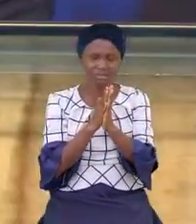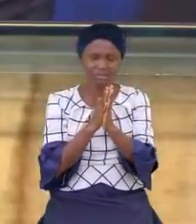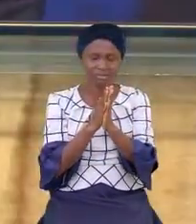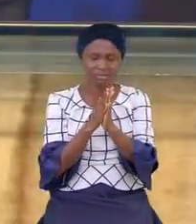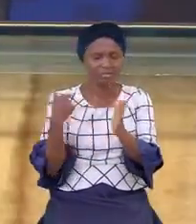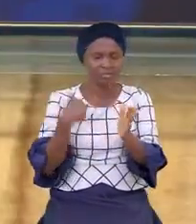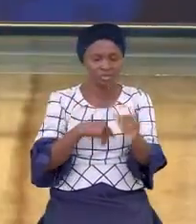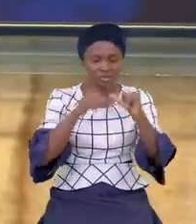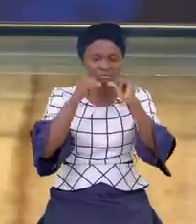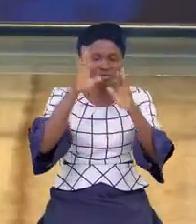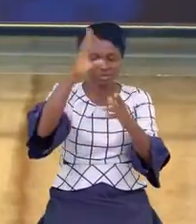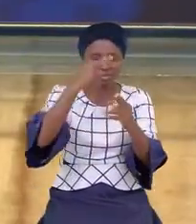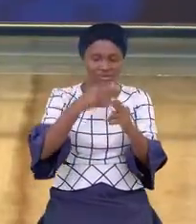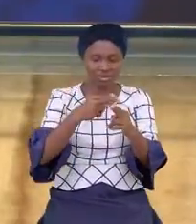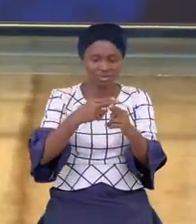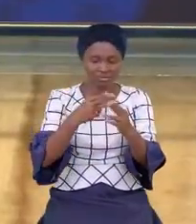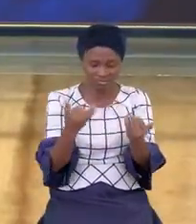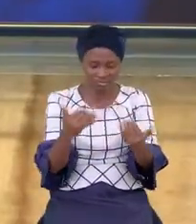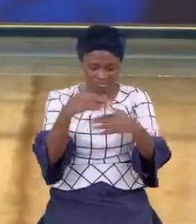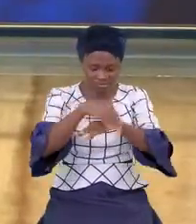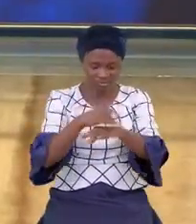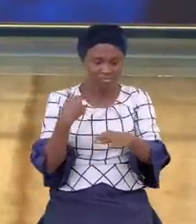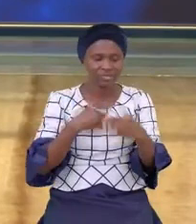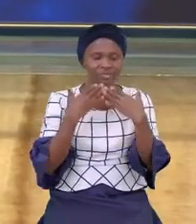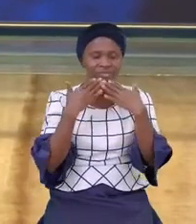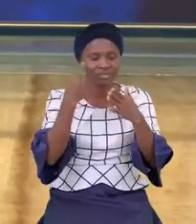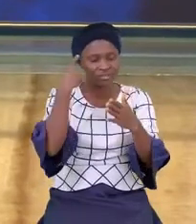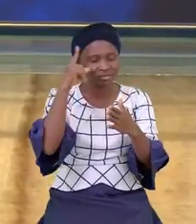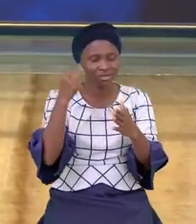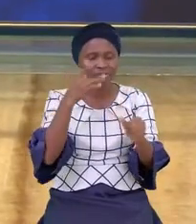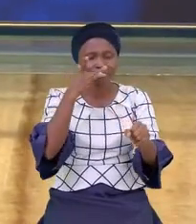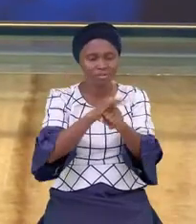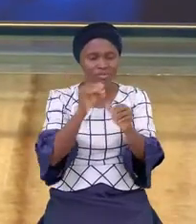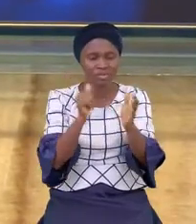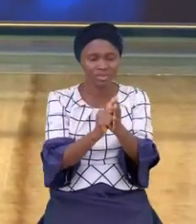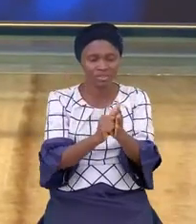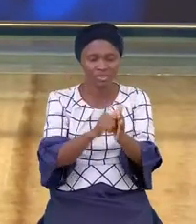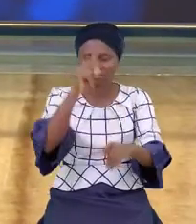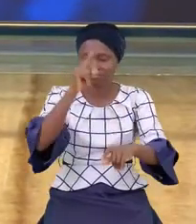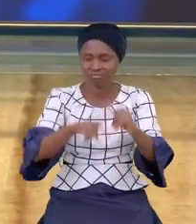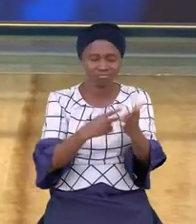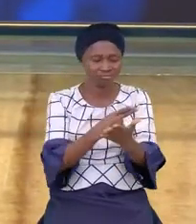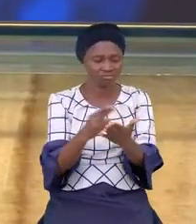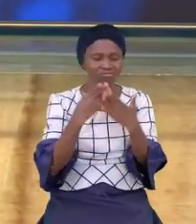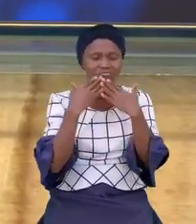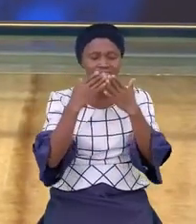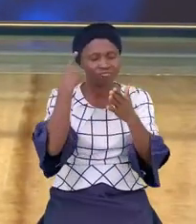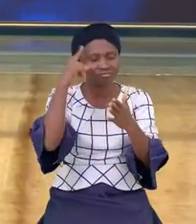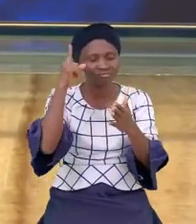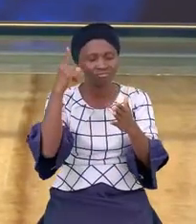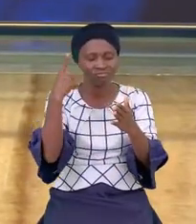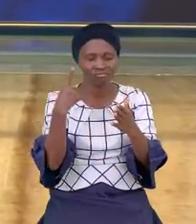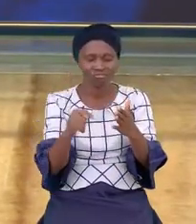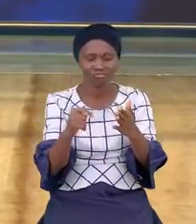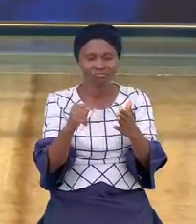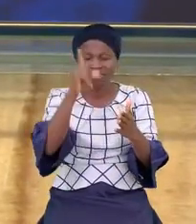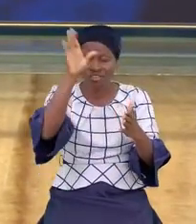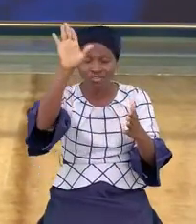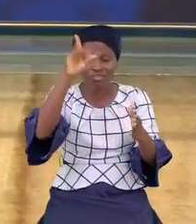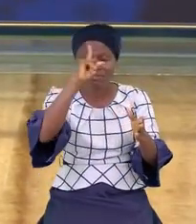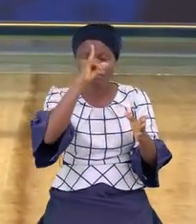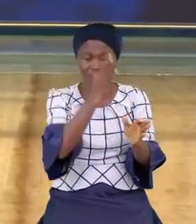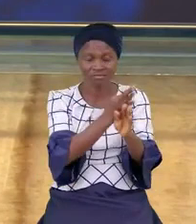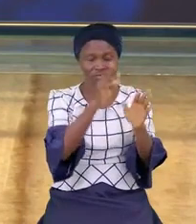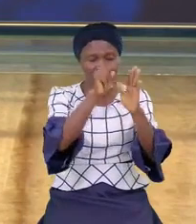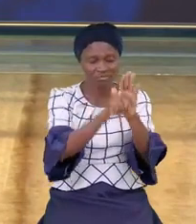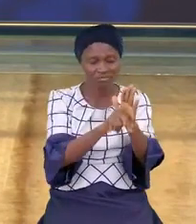We bless your name tonight. We thank you for the promises that cannot fail. We thank you for your faithfulness. We